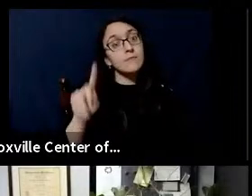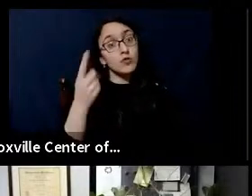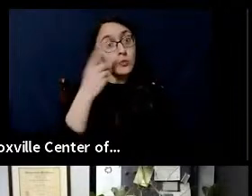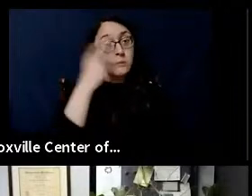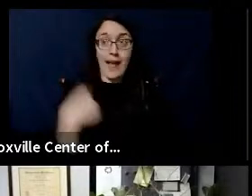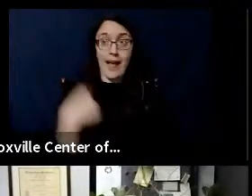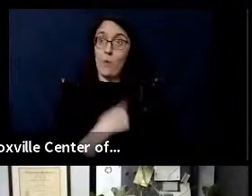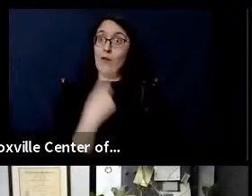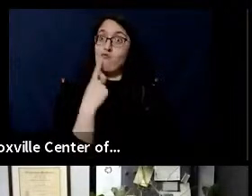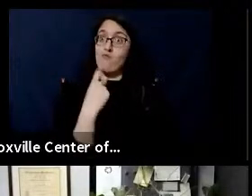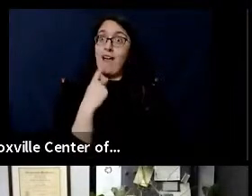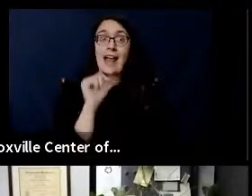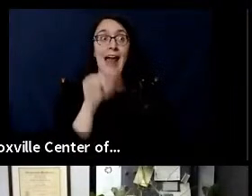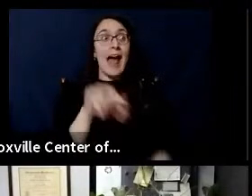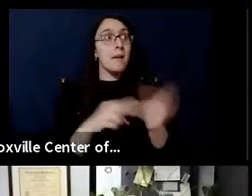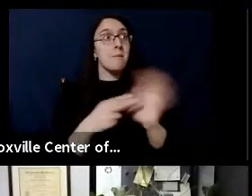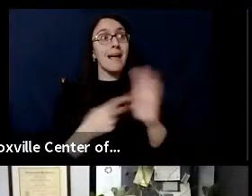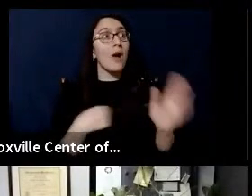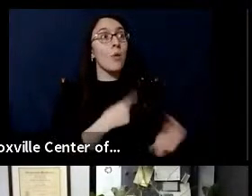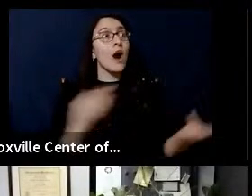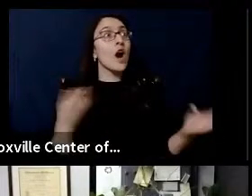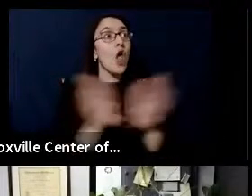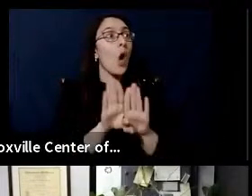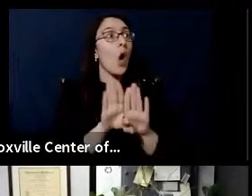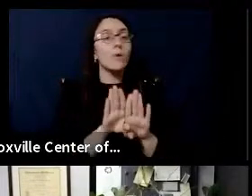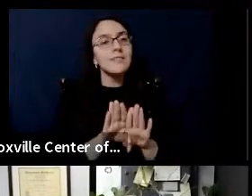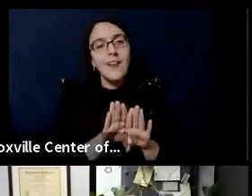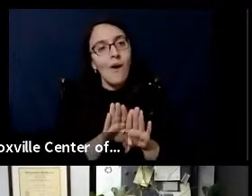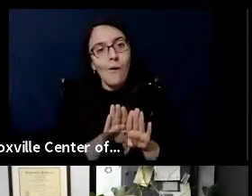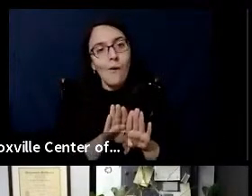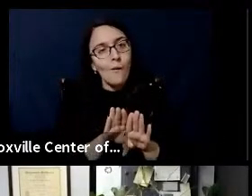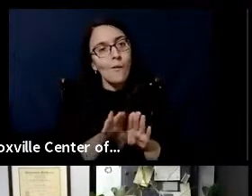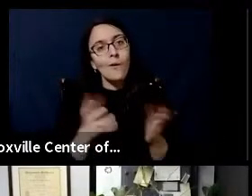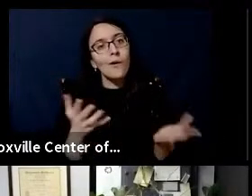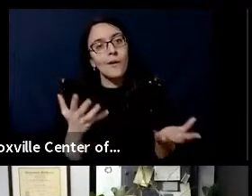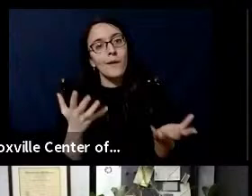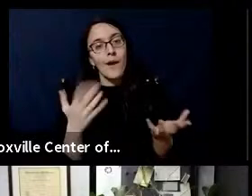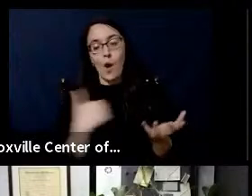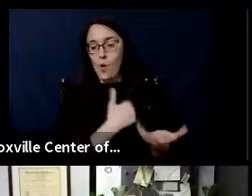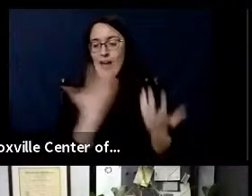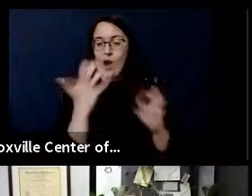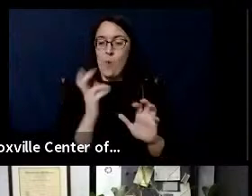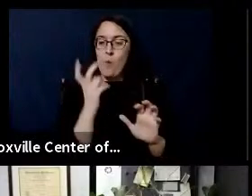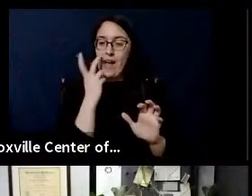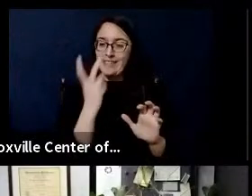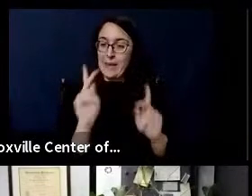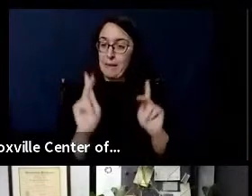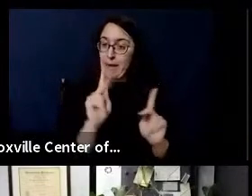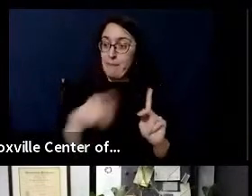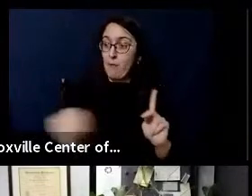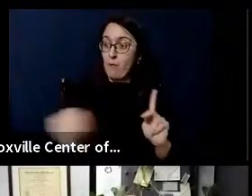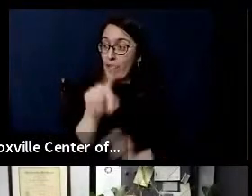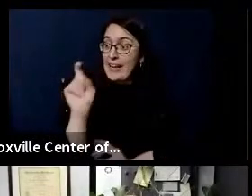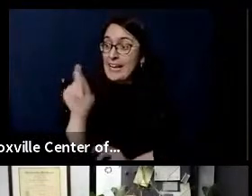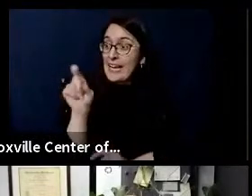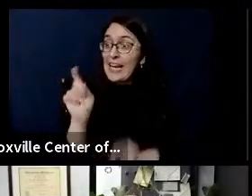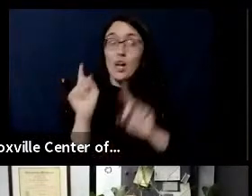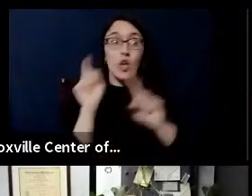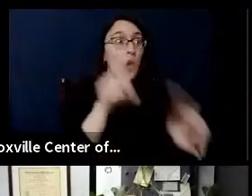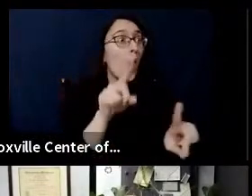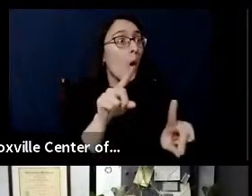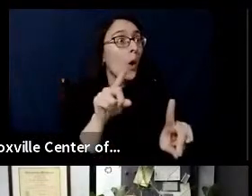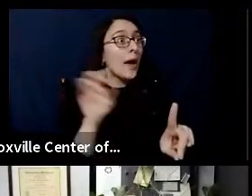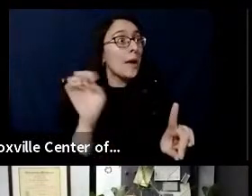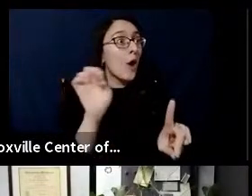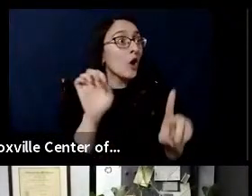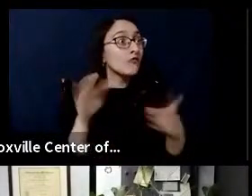does not mean we are closed for business. And the last thing we want to see is a decrease in the number of people seeking healthcare